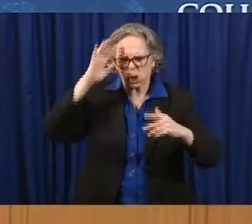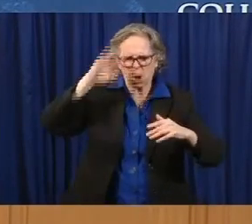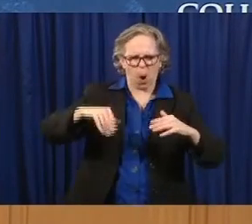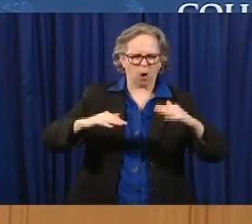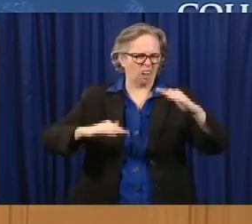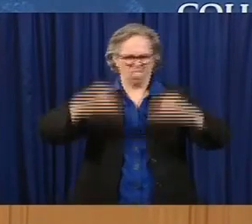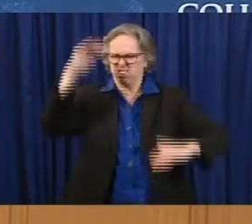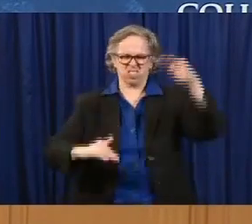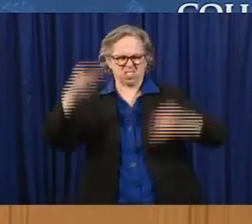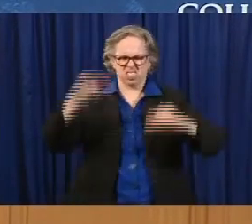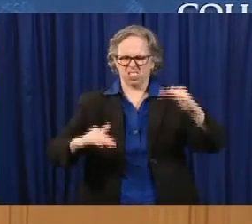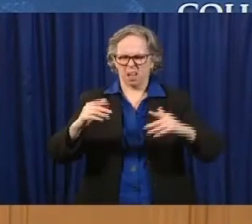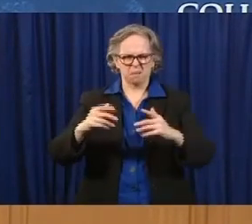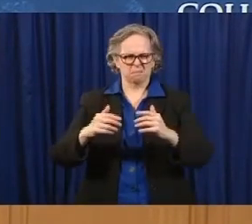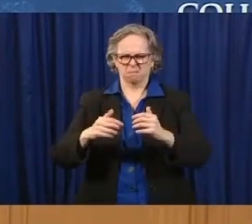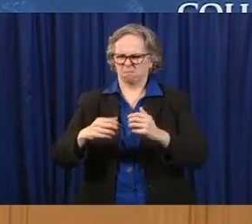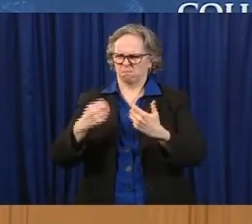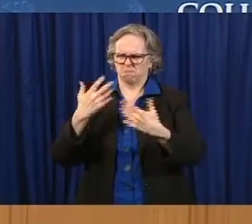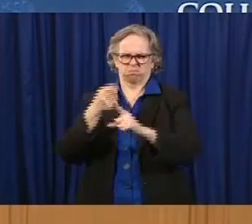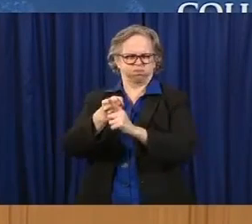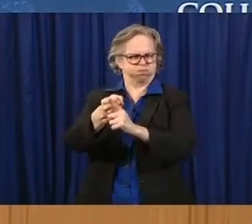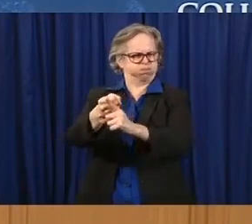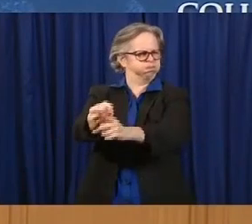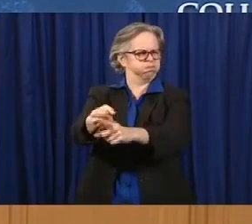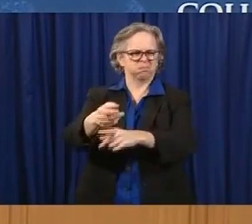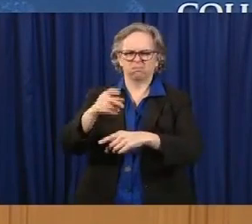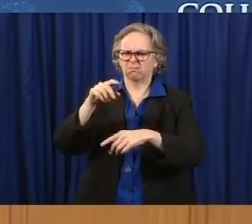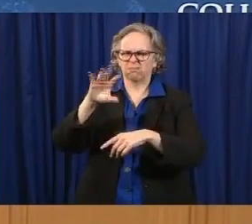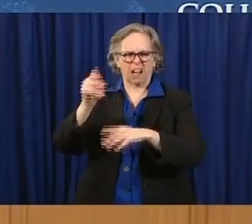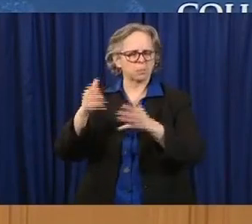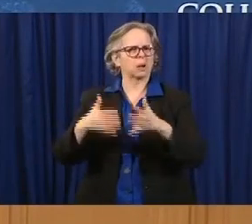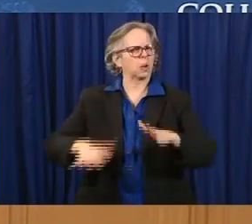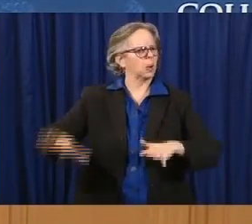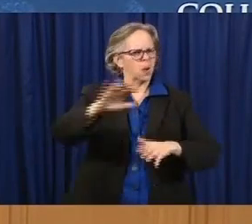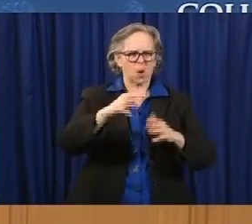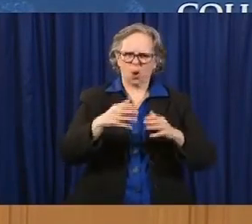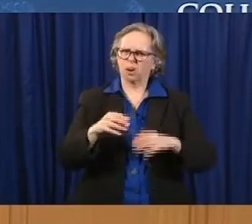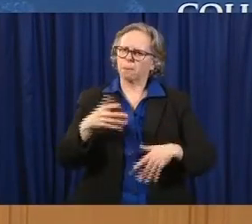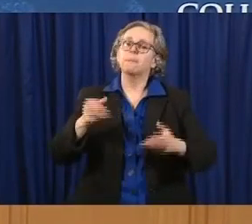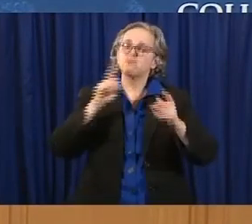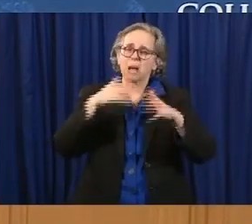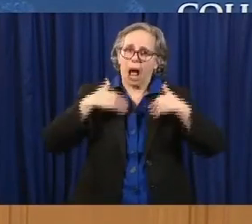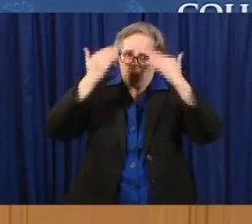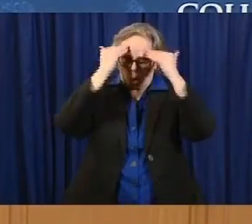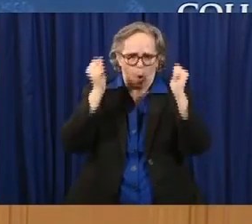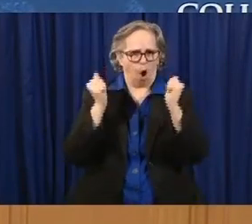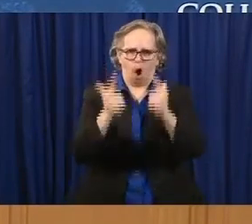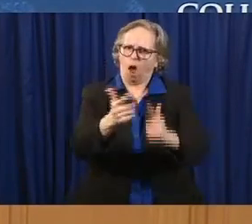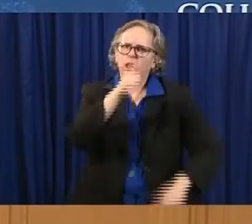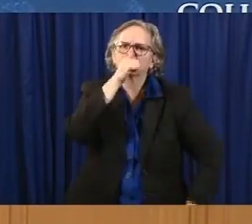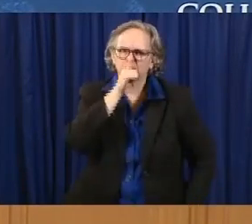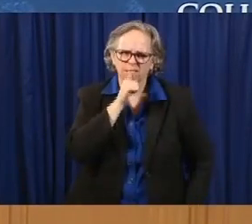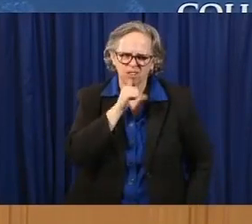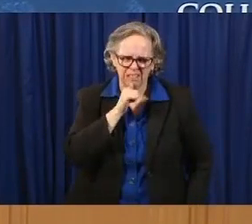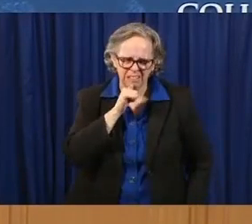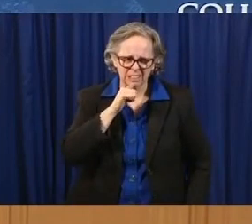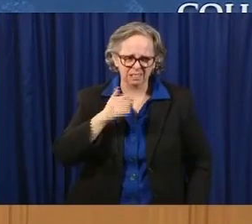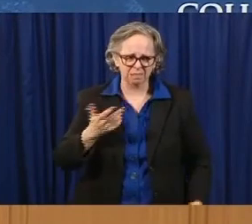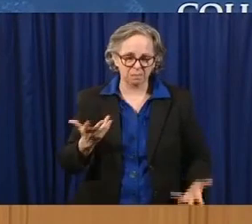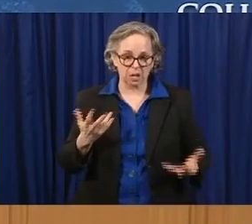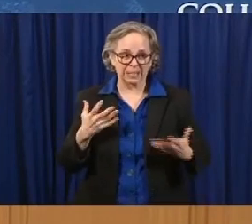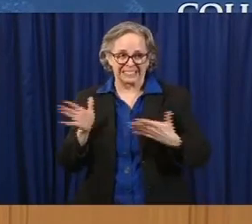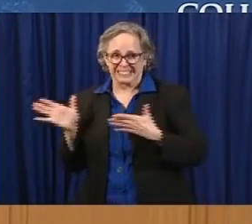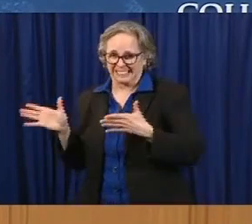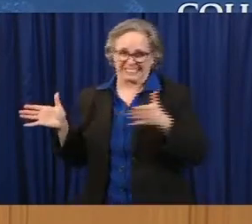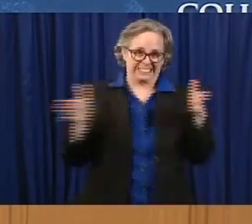in communities around the state that are suffering. So with this recovery, we have to be mindful it isn't just the public